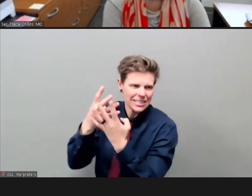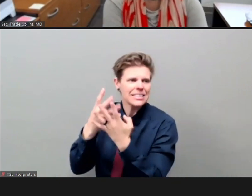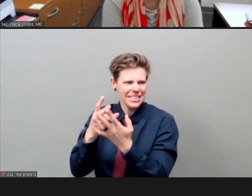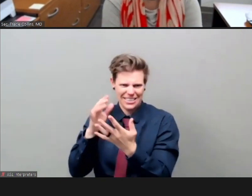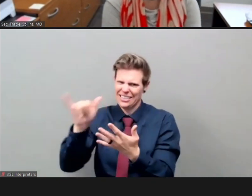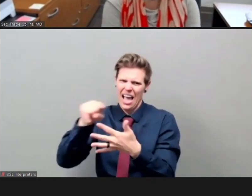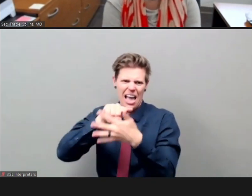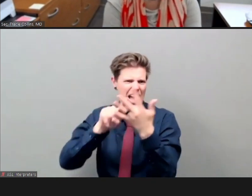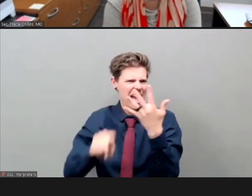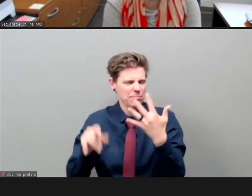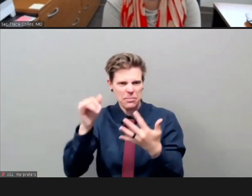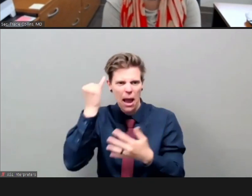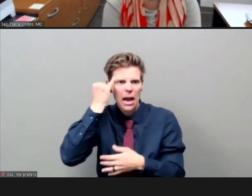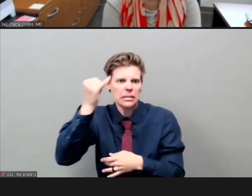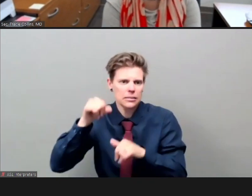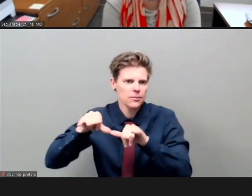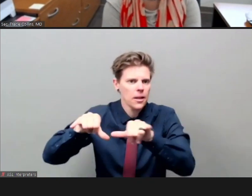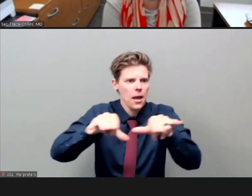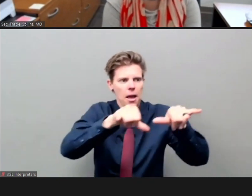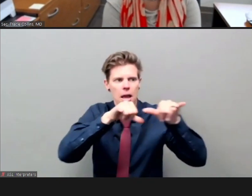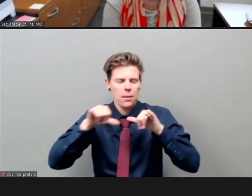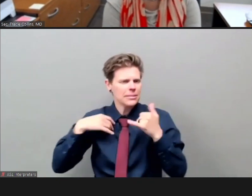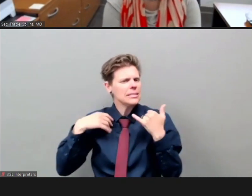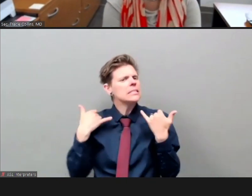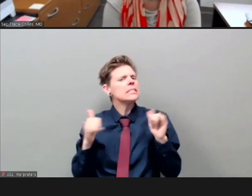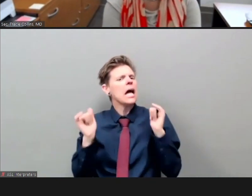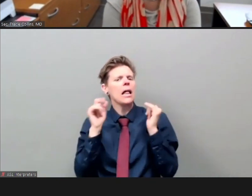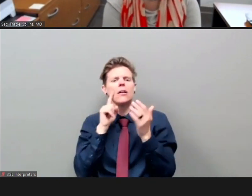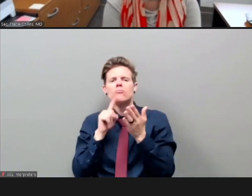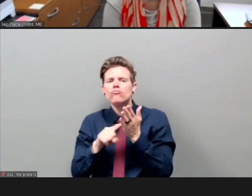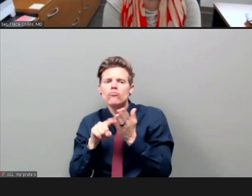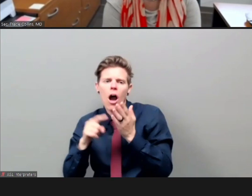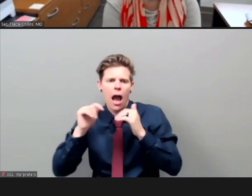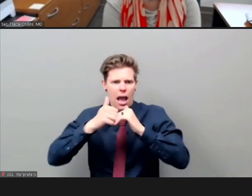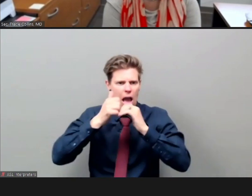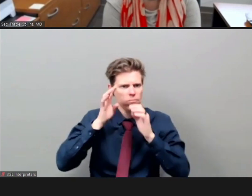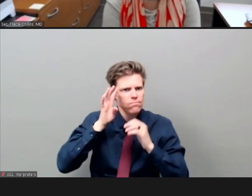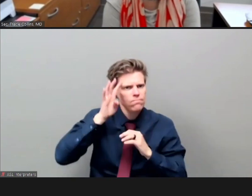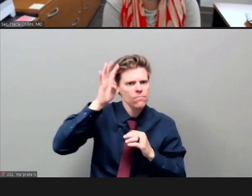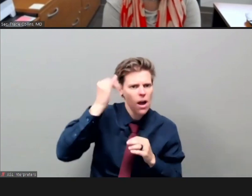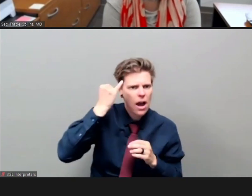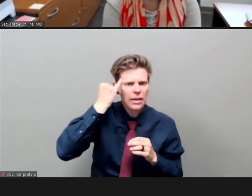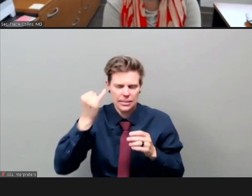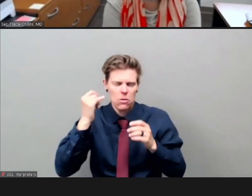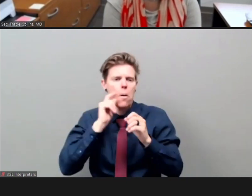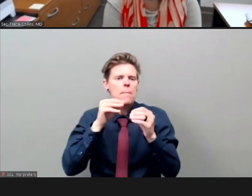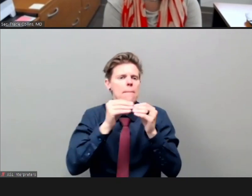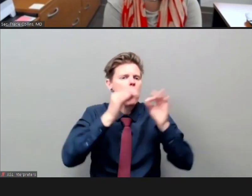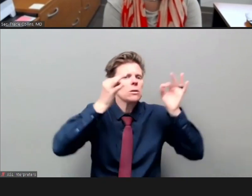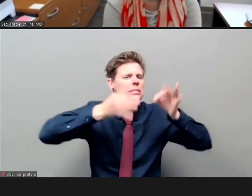that's all under investigation right now, and we'll have more for you in the coming weeks.